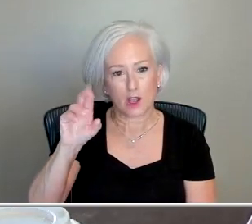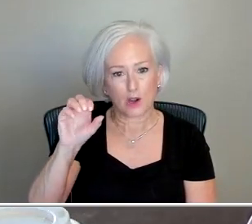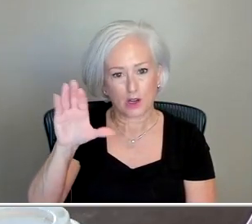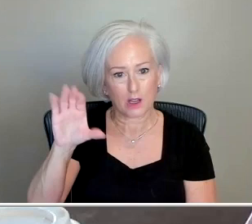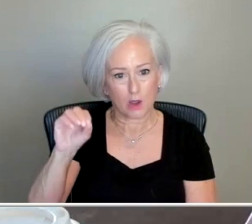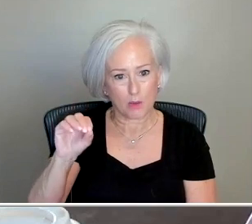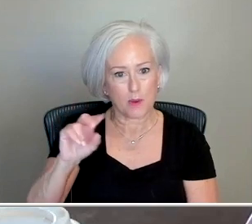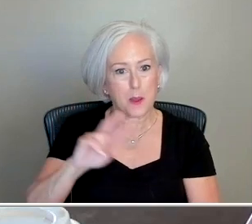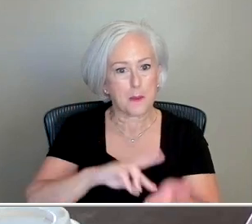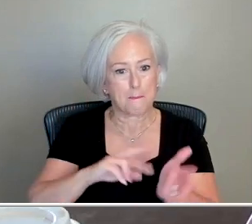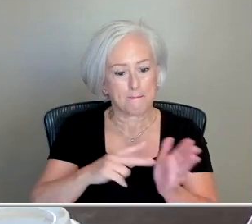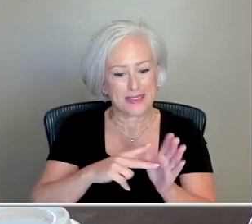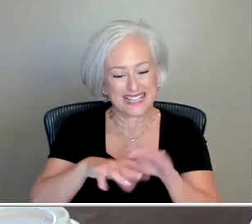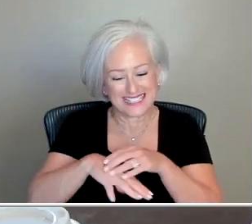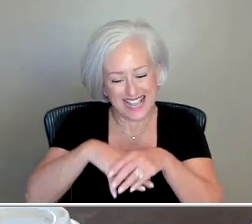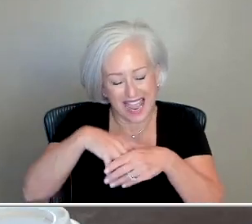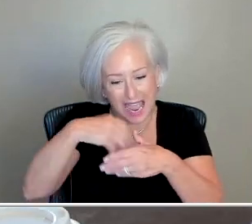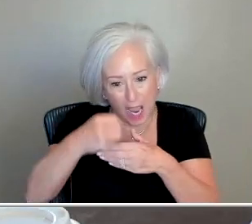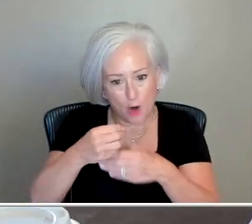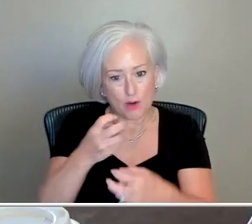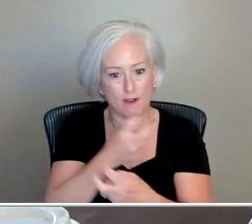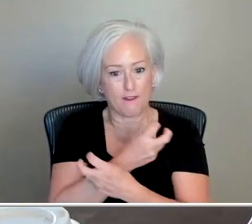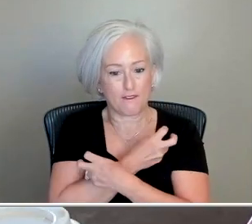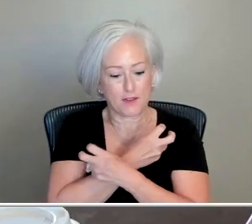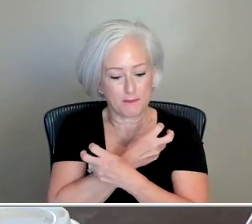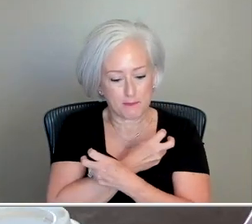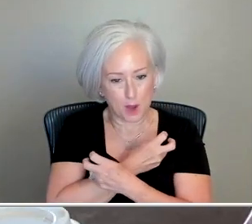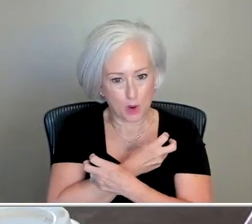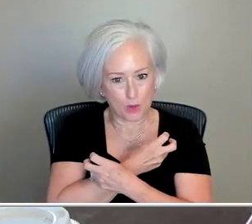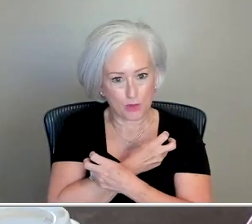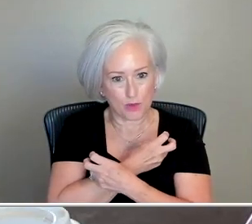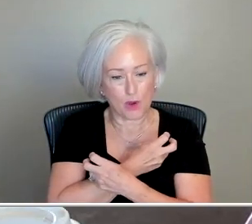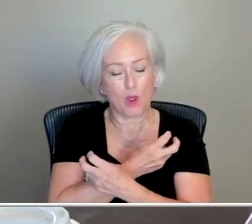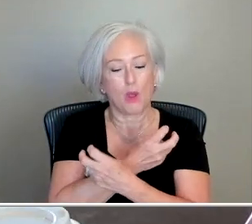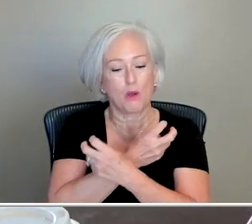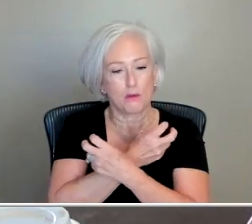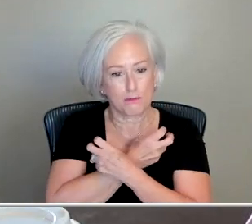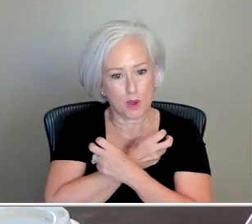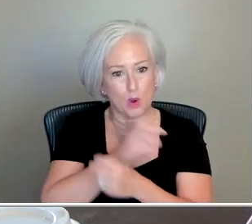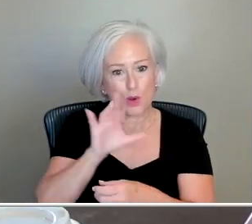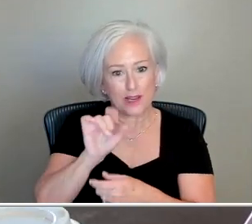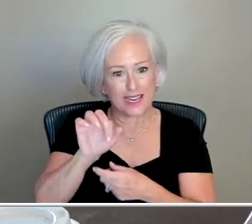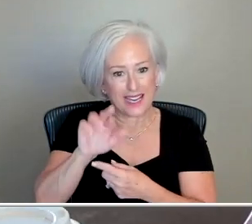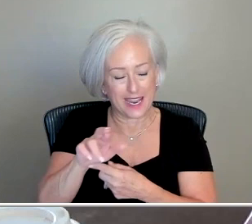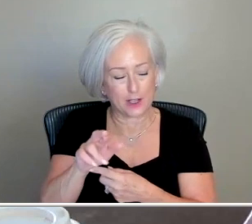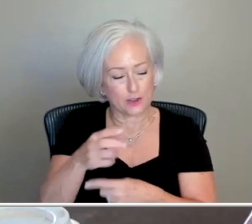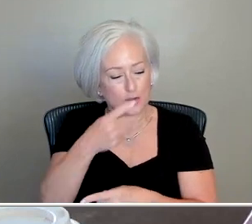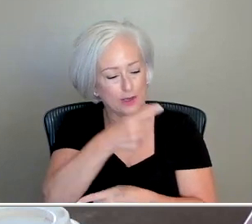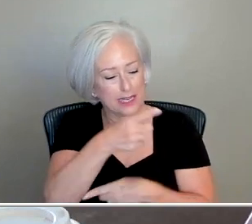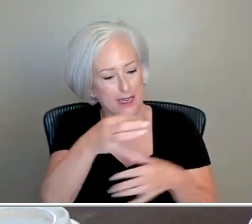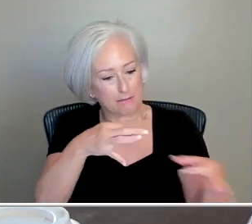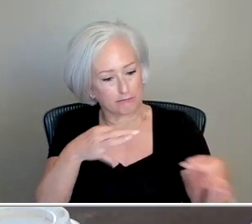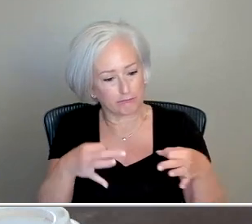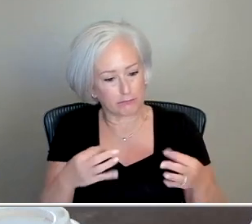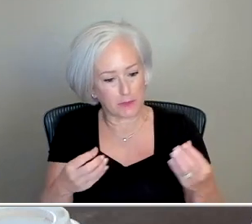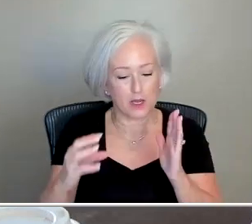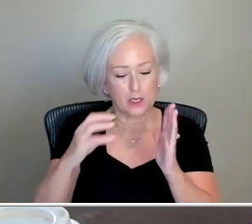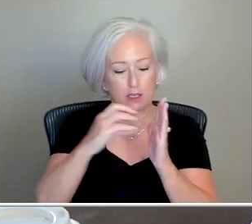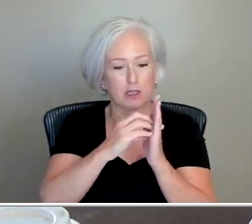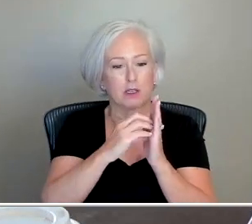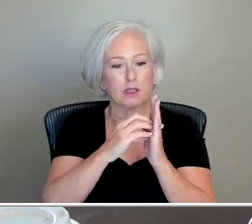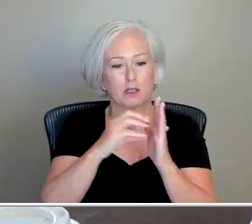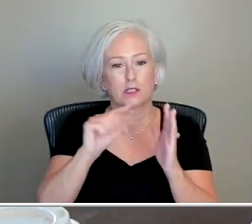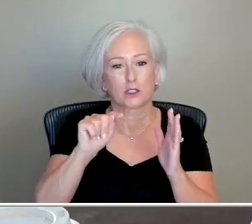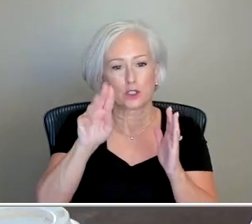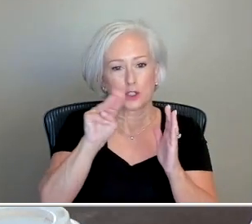bone cancer. And so it had, like, I'll let Dr. Rosenthal talk about a little bit more about that rare tumor, but we found out later that it